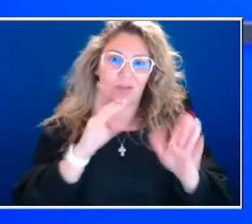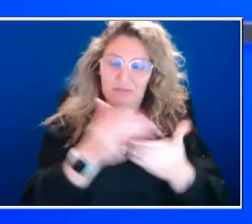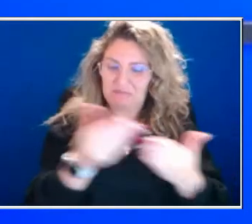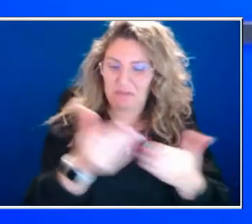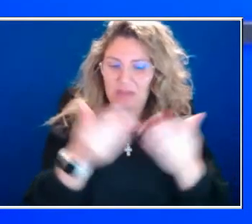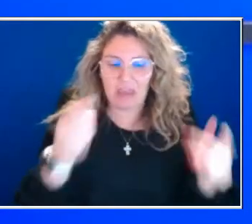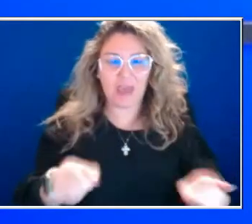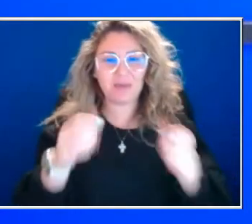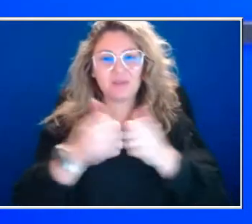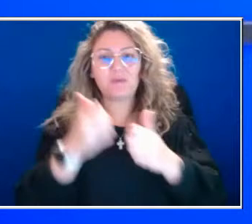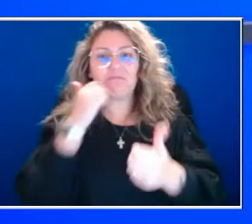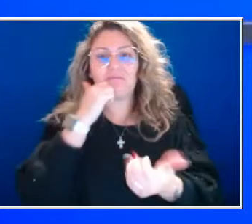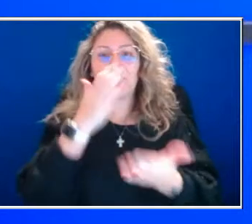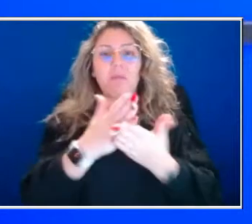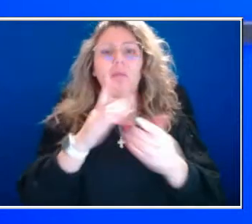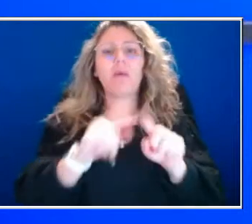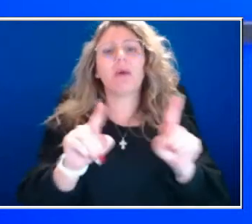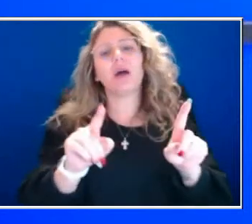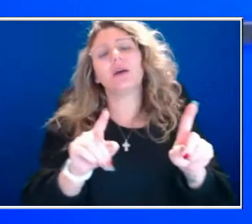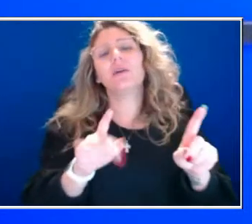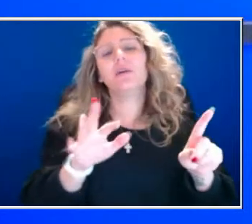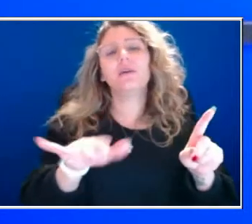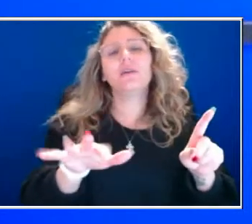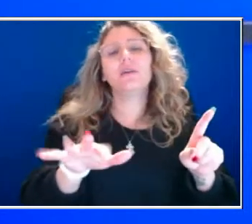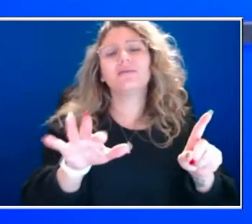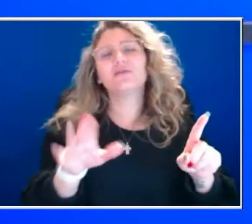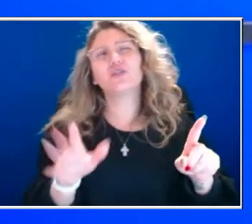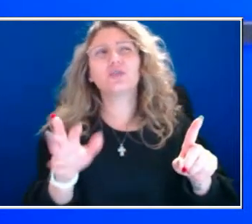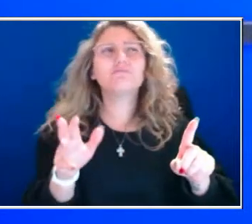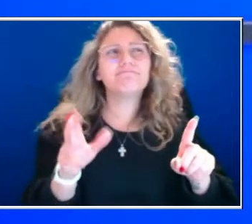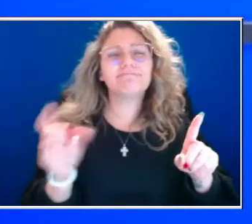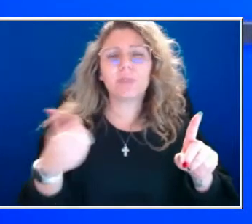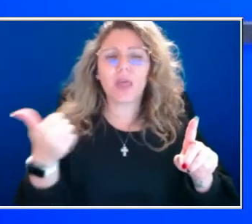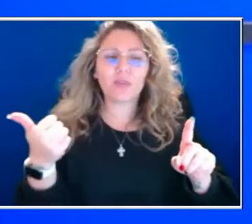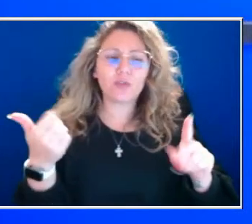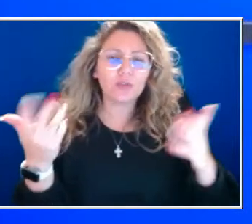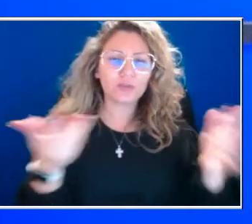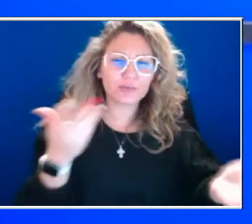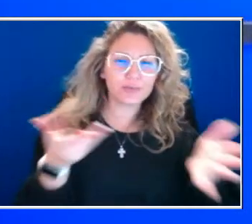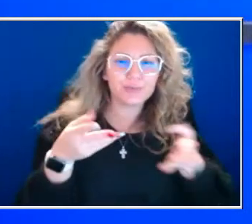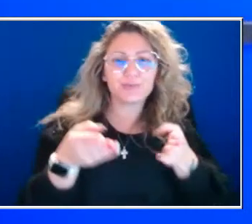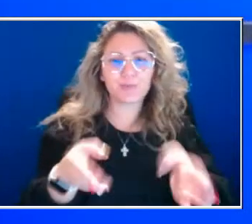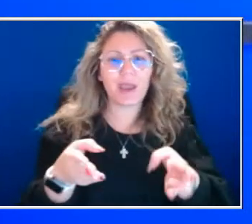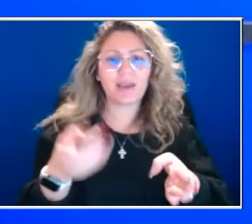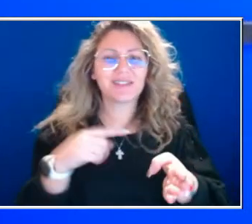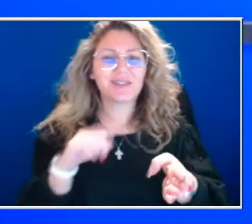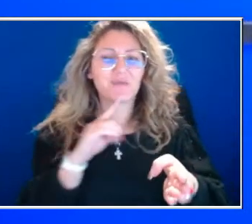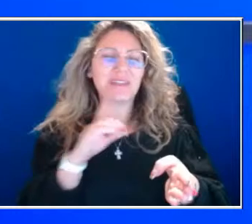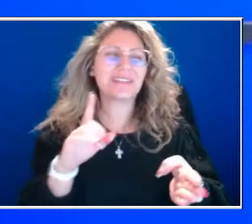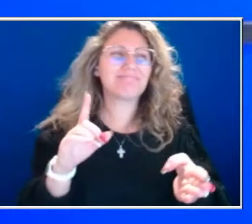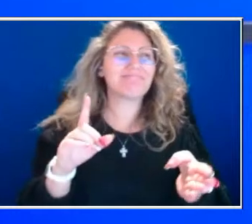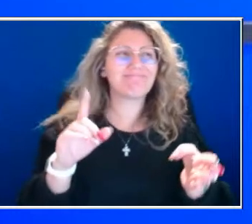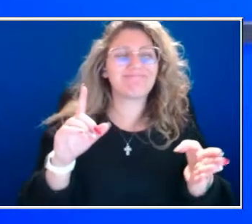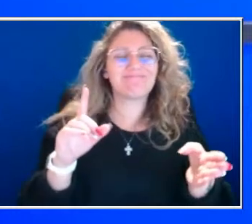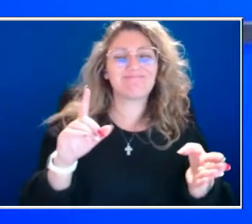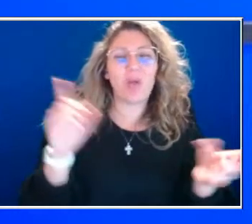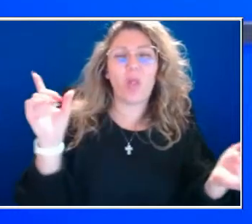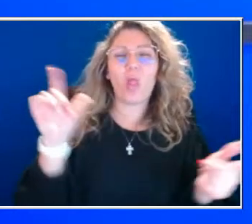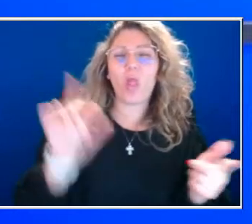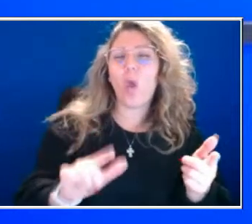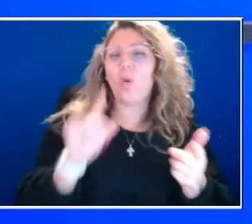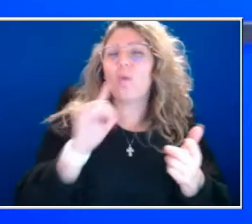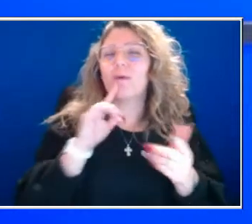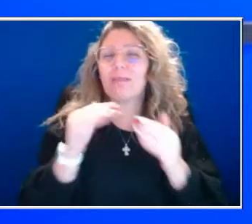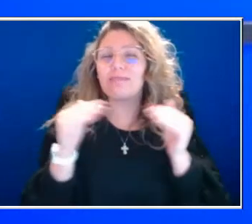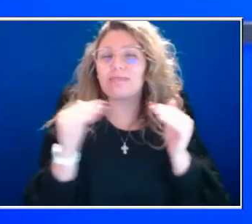there are some sort of other ways that we get low levels of hormone production from our bodies. The adrenal glands